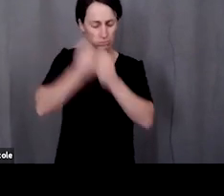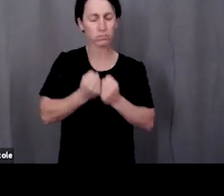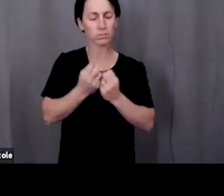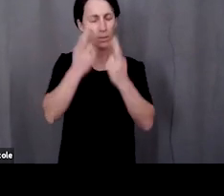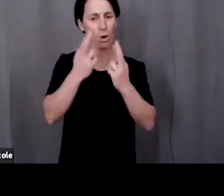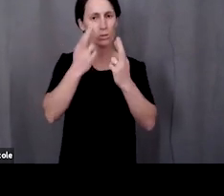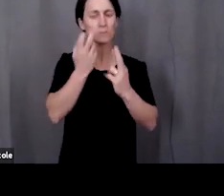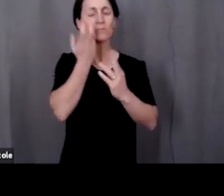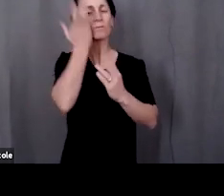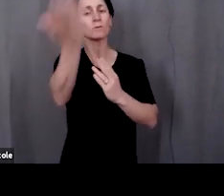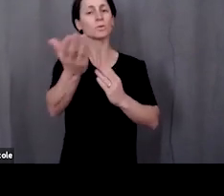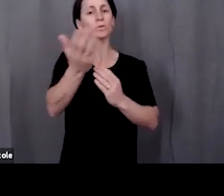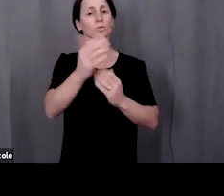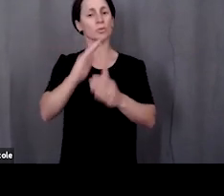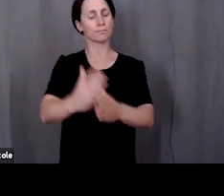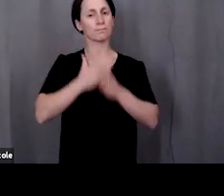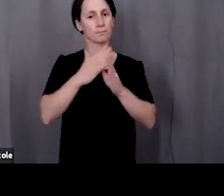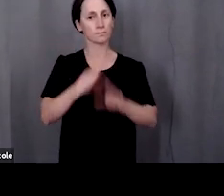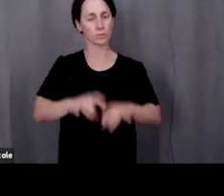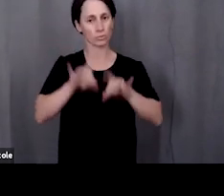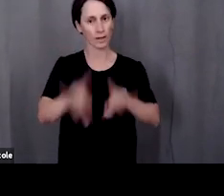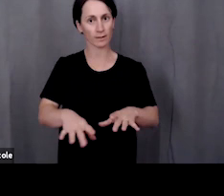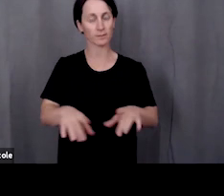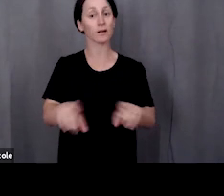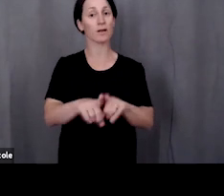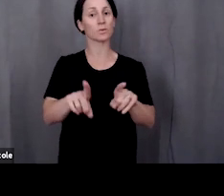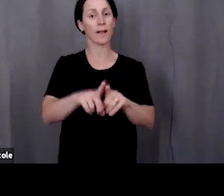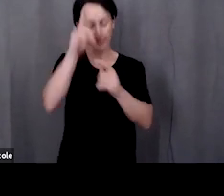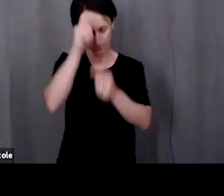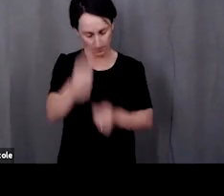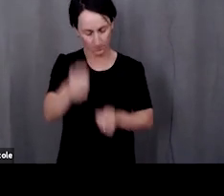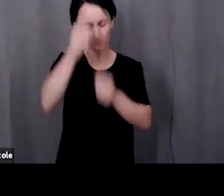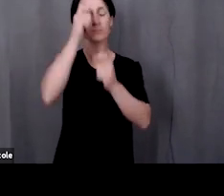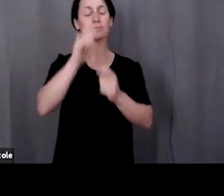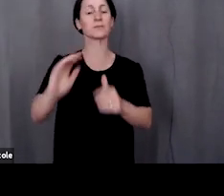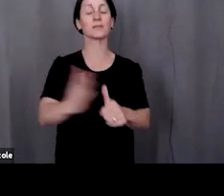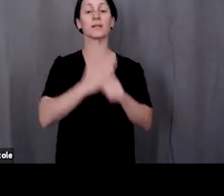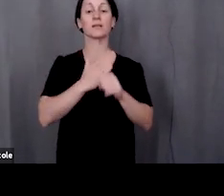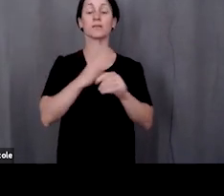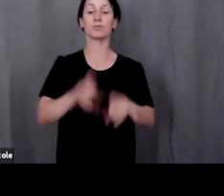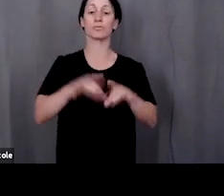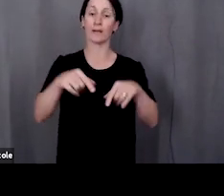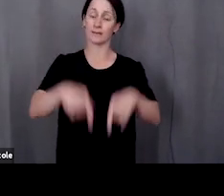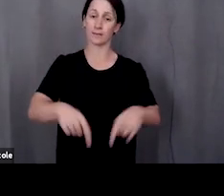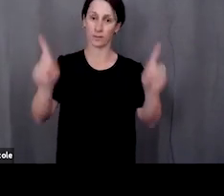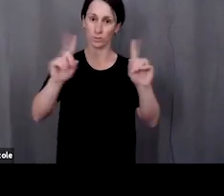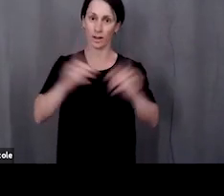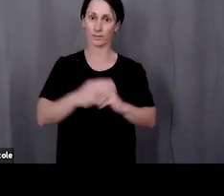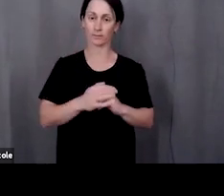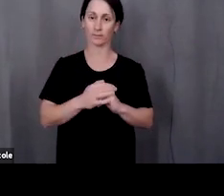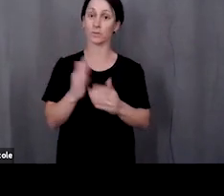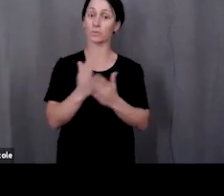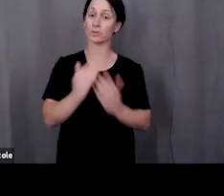that acknowledgement to all Indigenous people with us today. As we share our own knowledge, teaching, learning and research practices